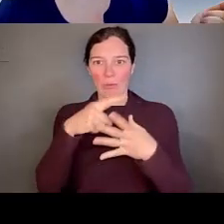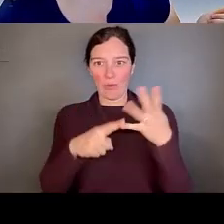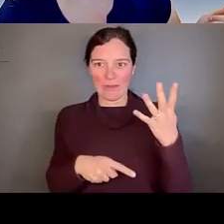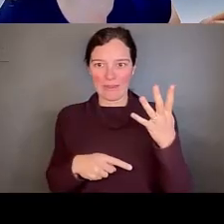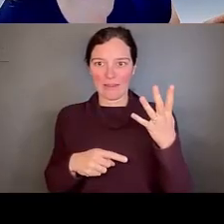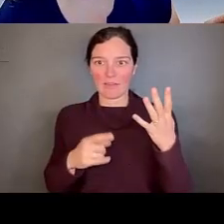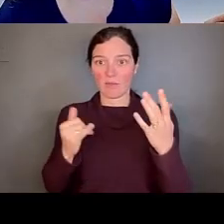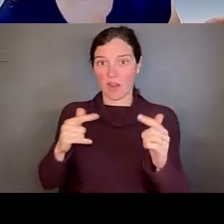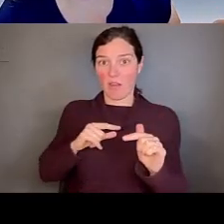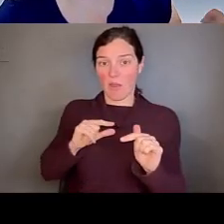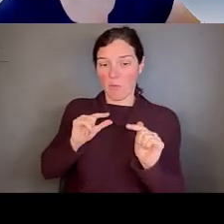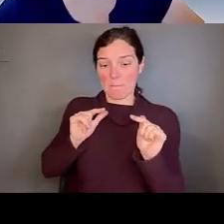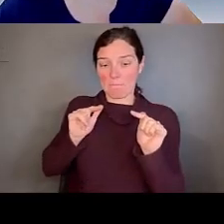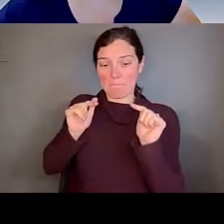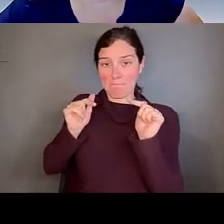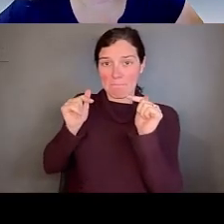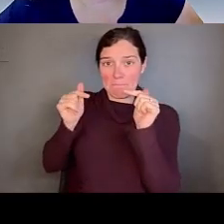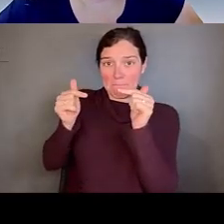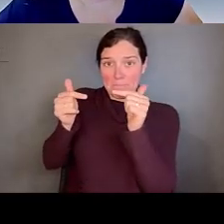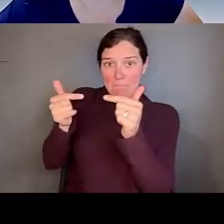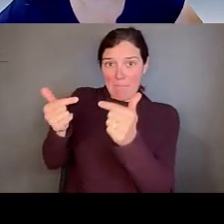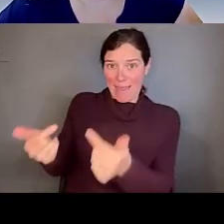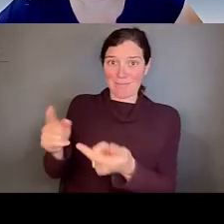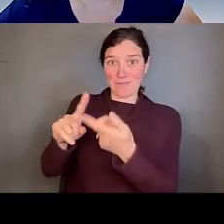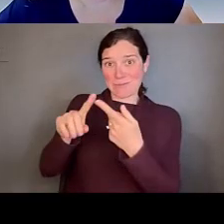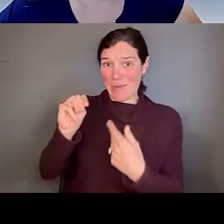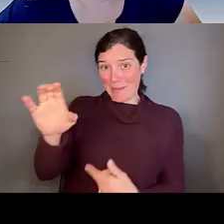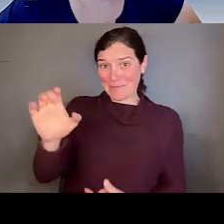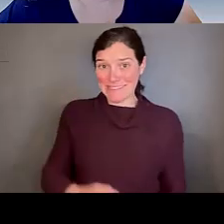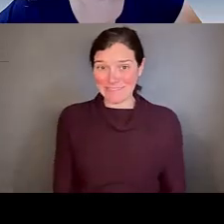will pass the mic back to the MC. Thank